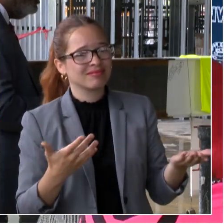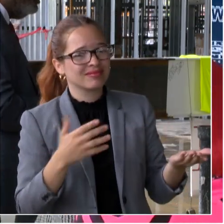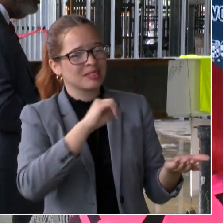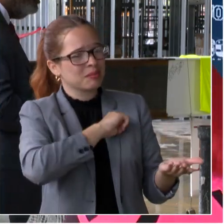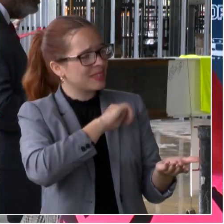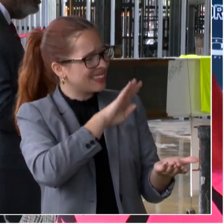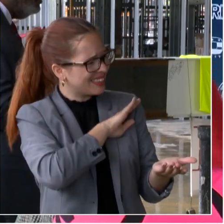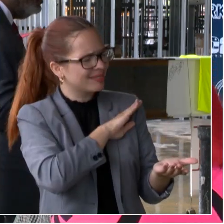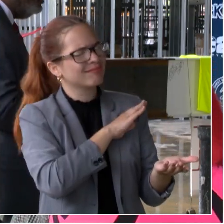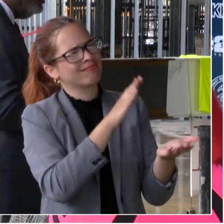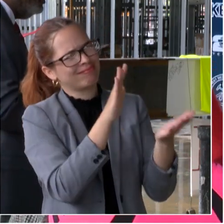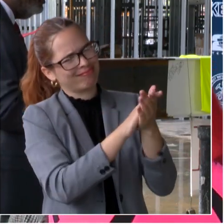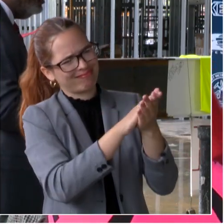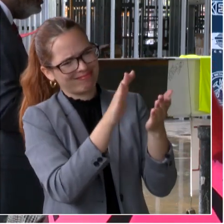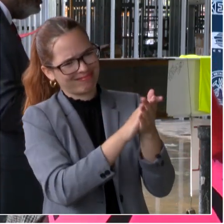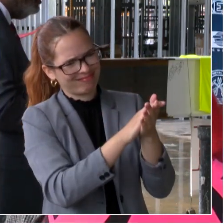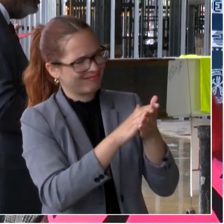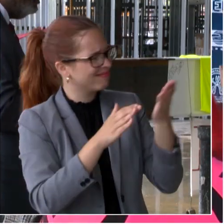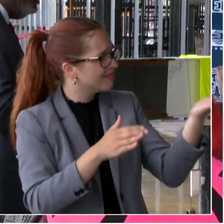here today? Thank you all very much.